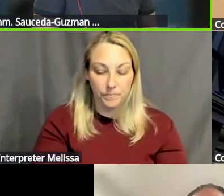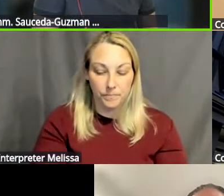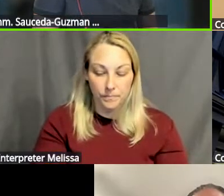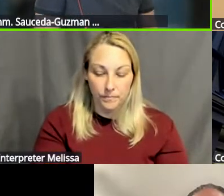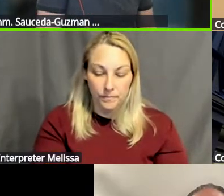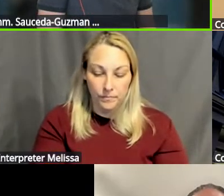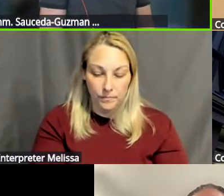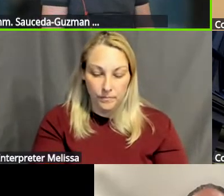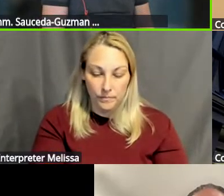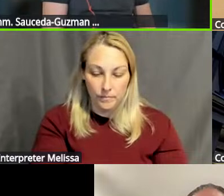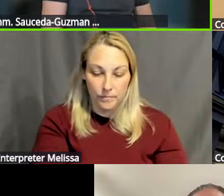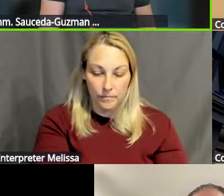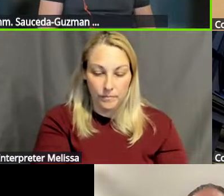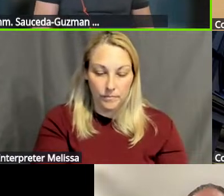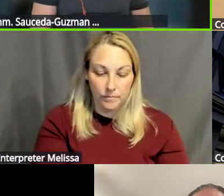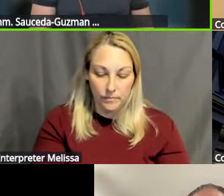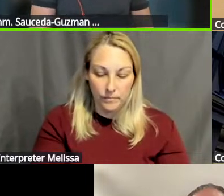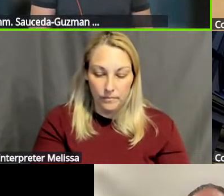Commissioner Rhodes.